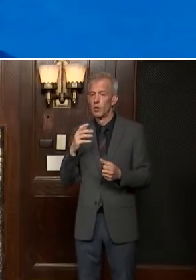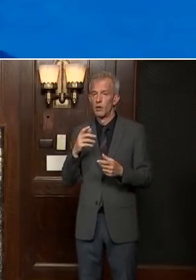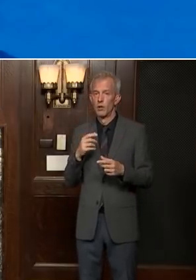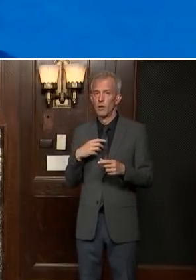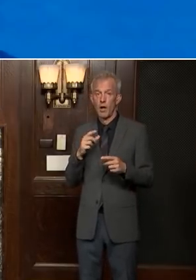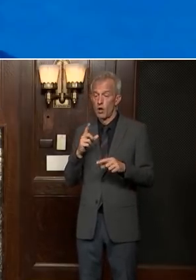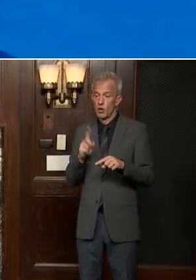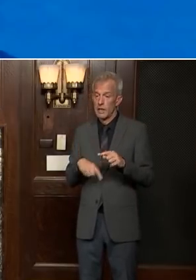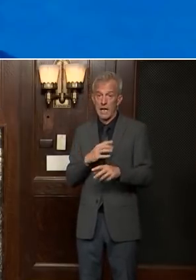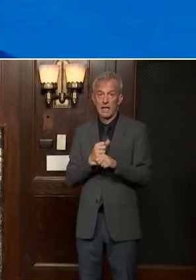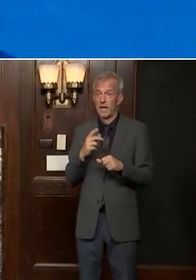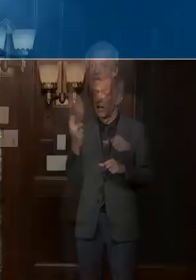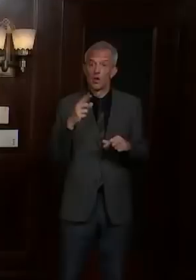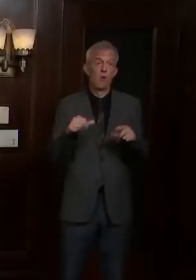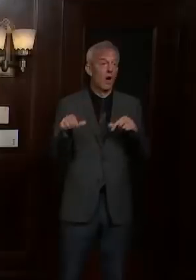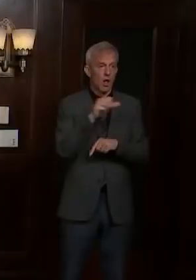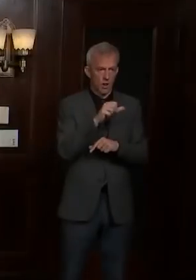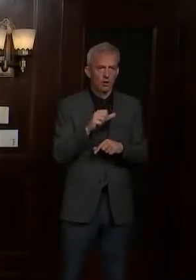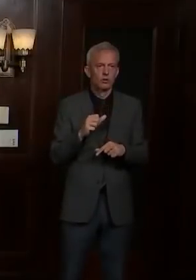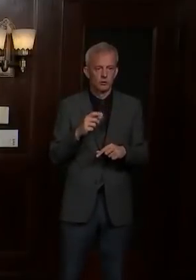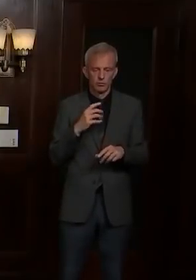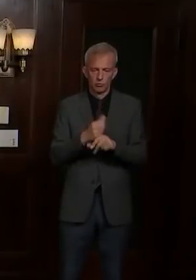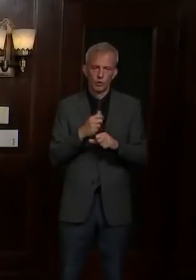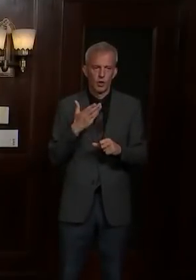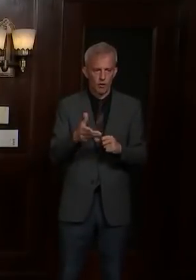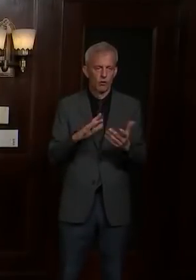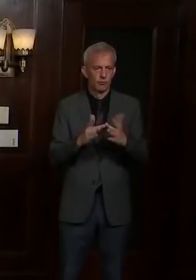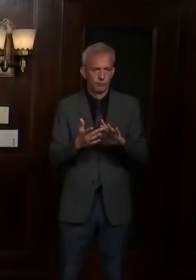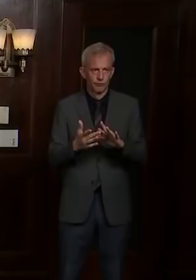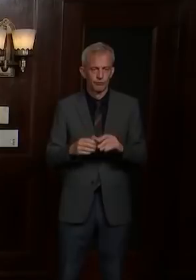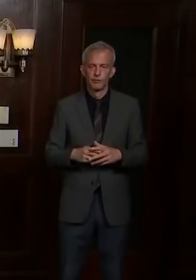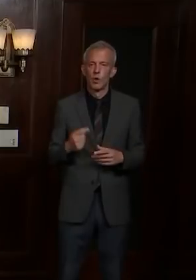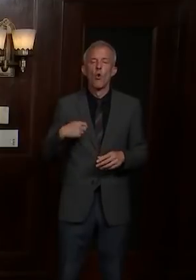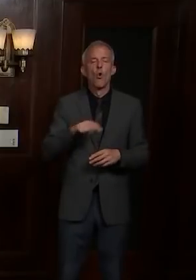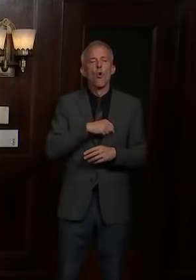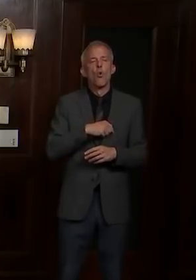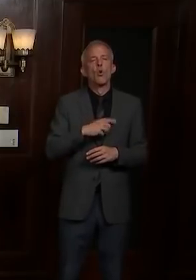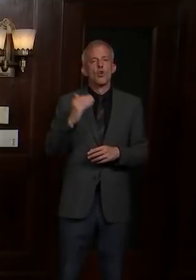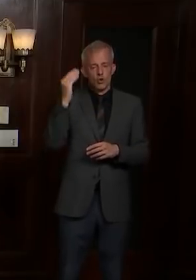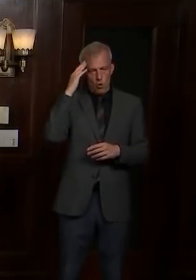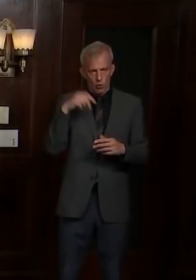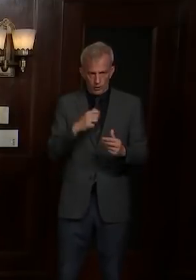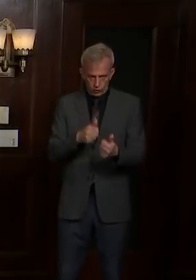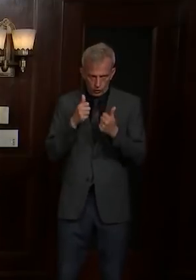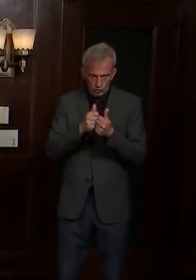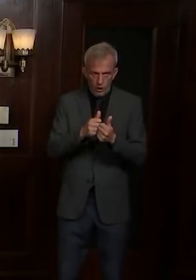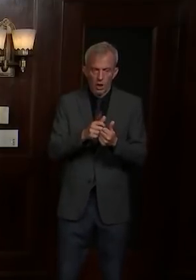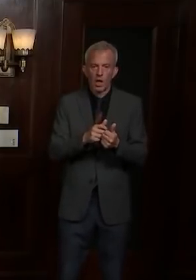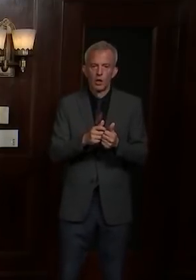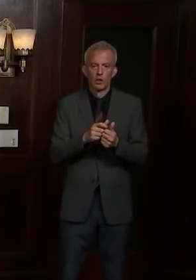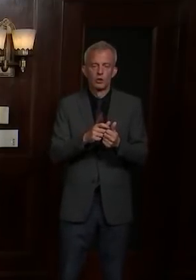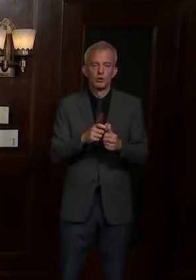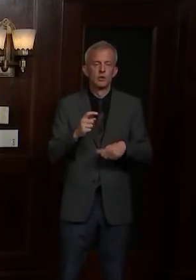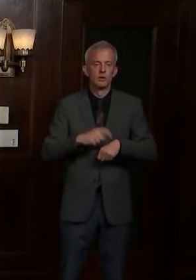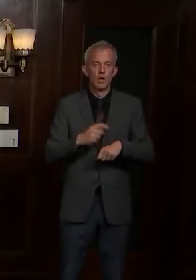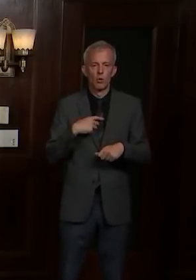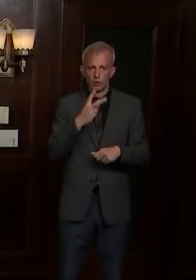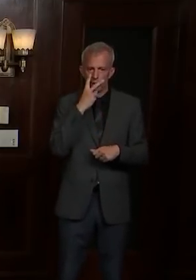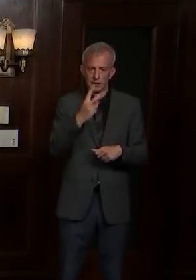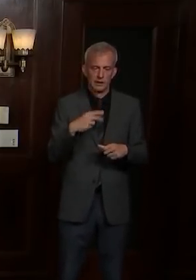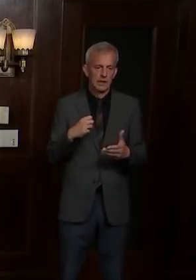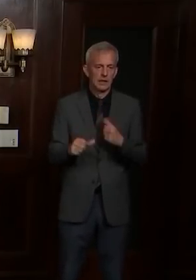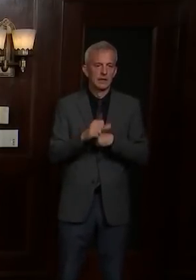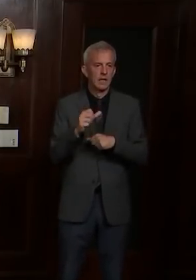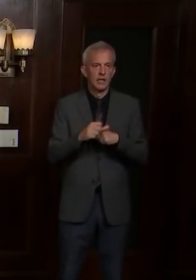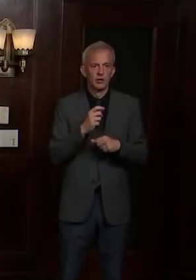event. We know this is a challenging moment. We see the peril in the jobless claims. We see it